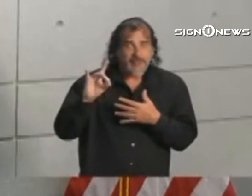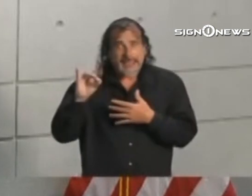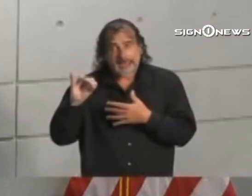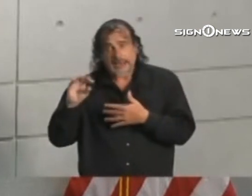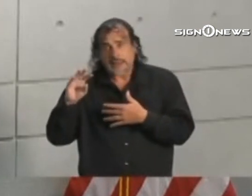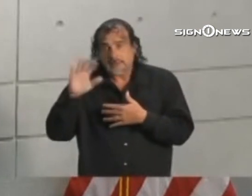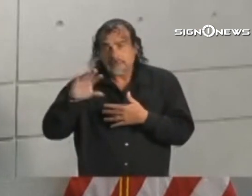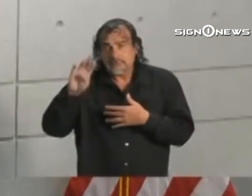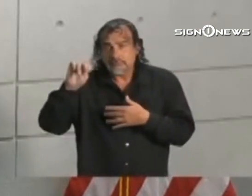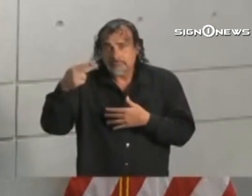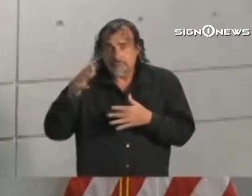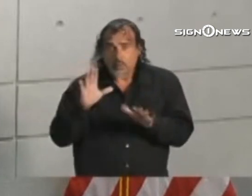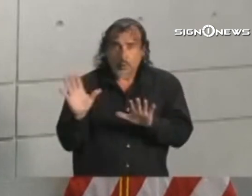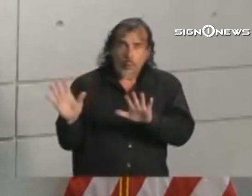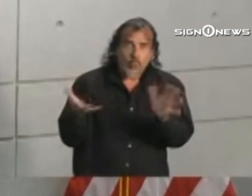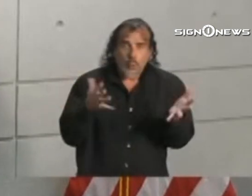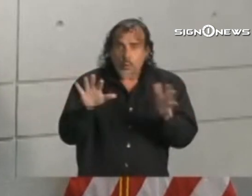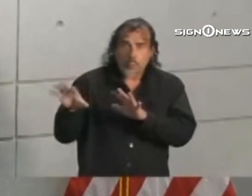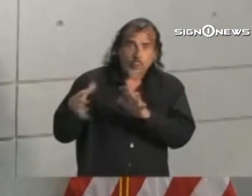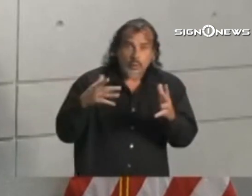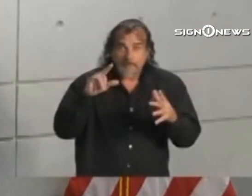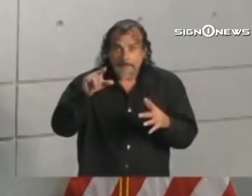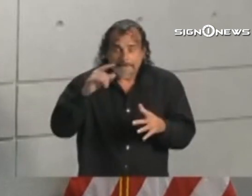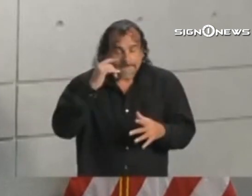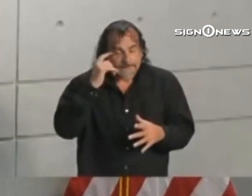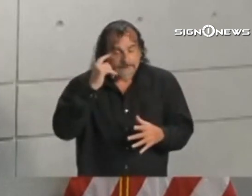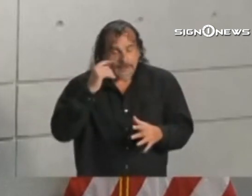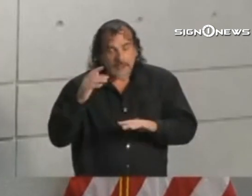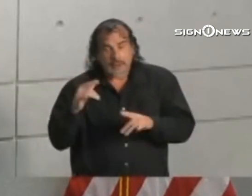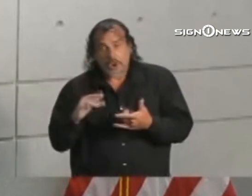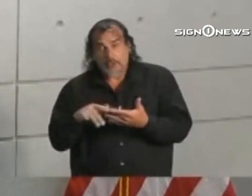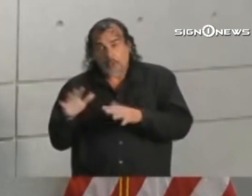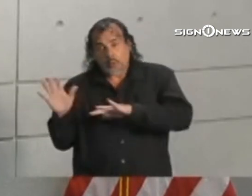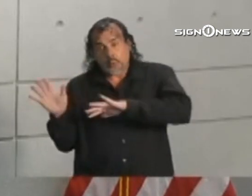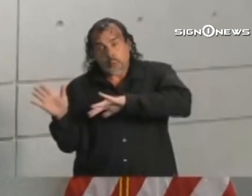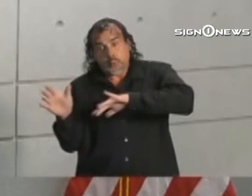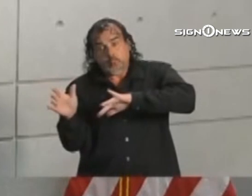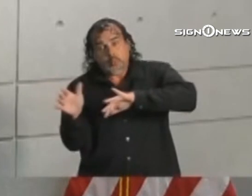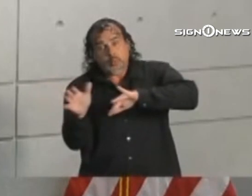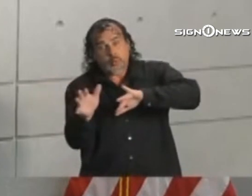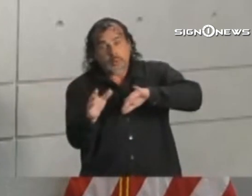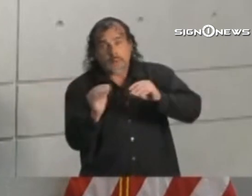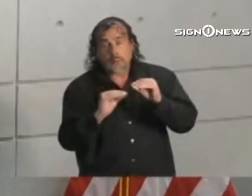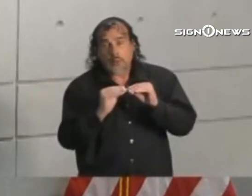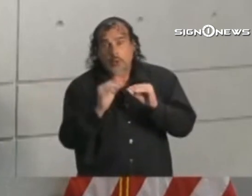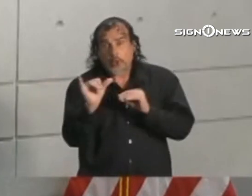hour sustained winds. But I will feel more confident